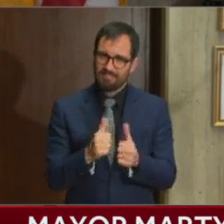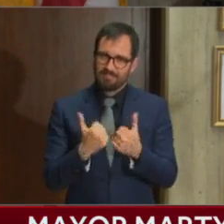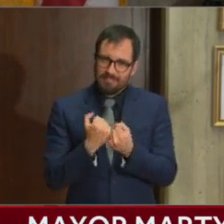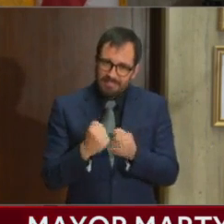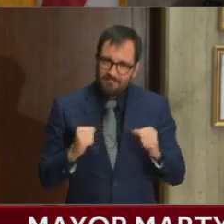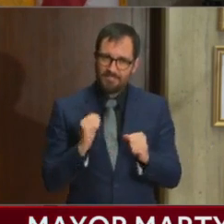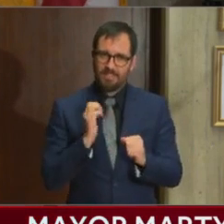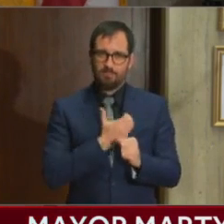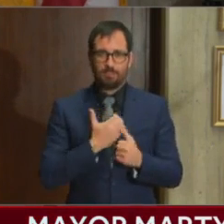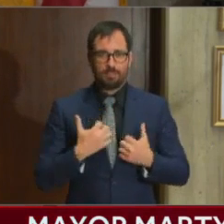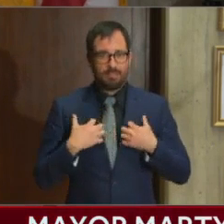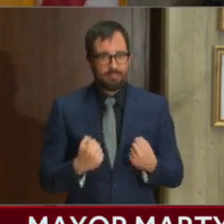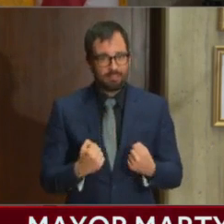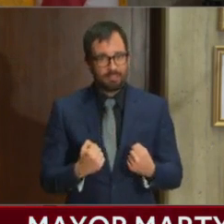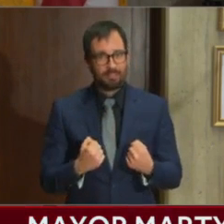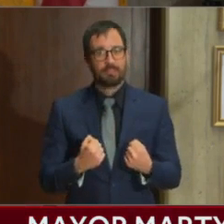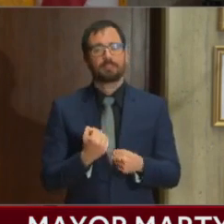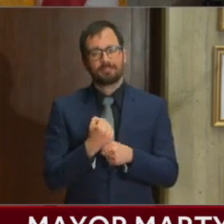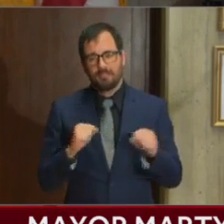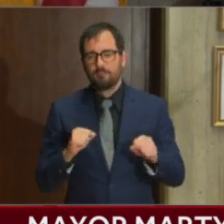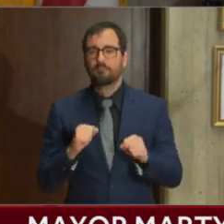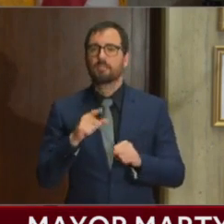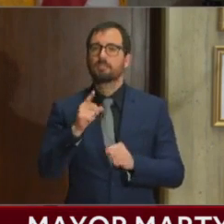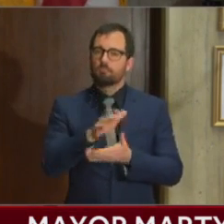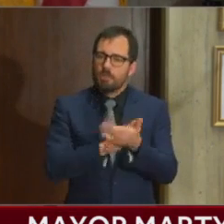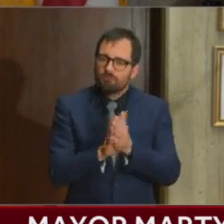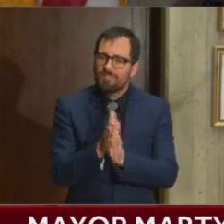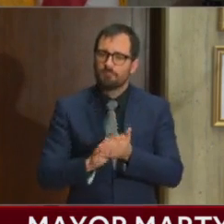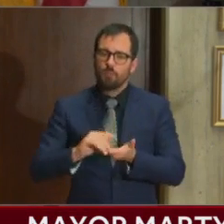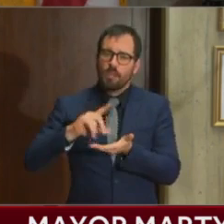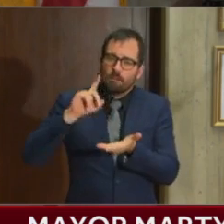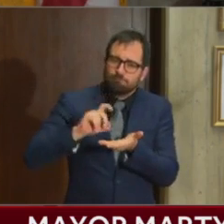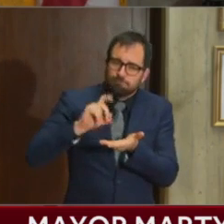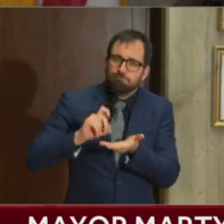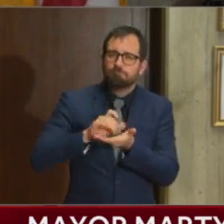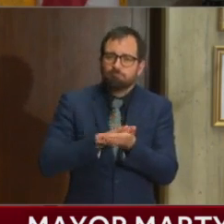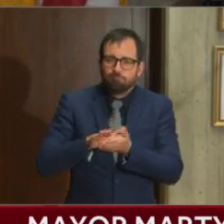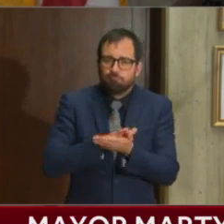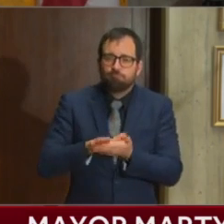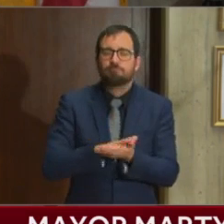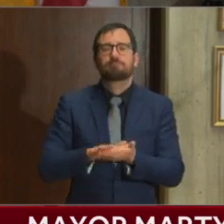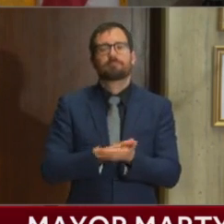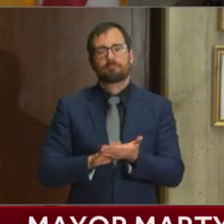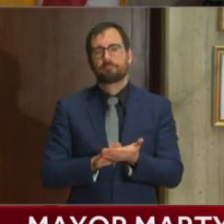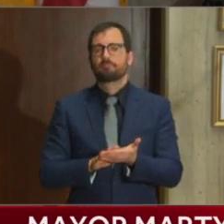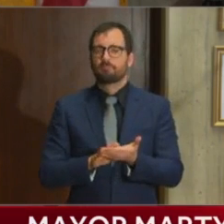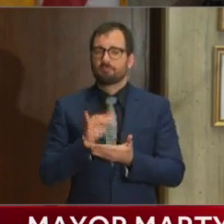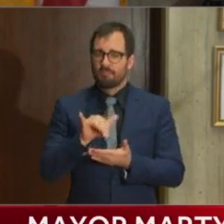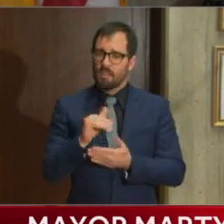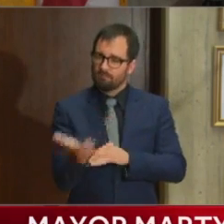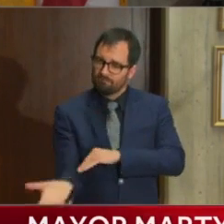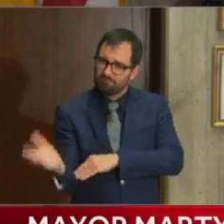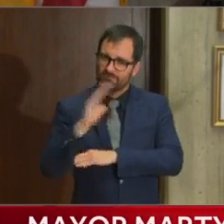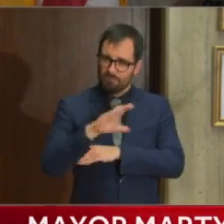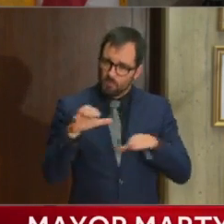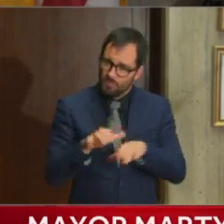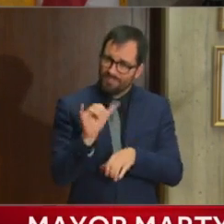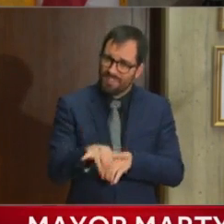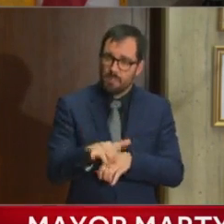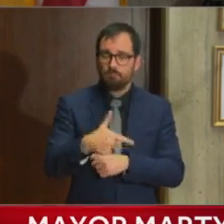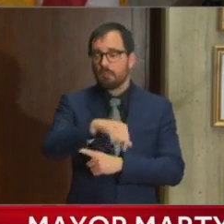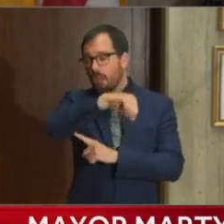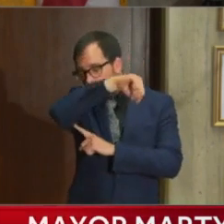with disinfectant. Keep covering your cough and sneeze. And above all, avoid crowds, maintain